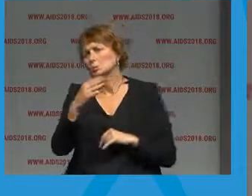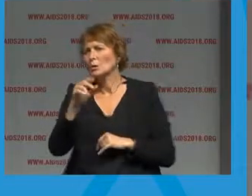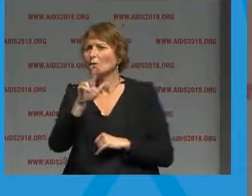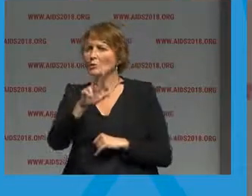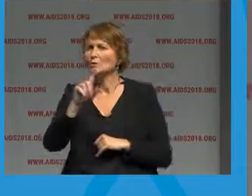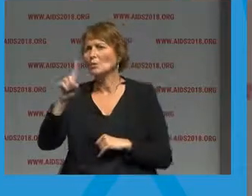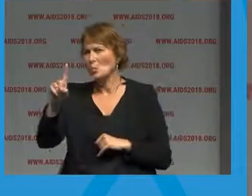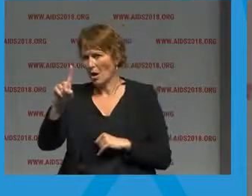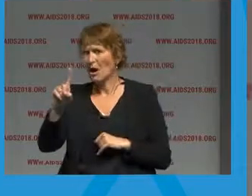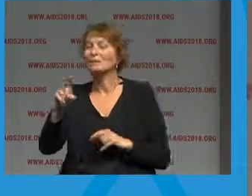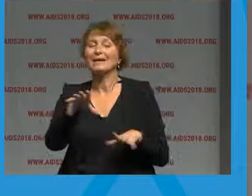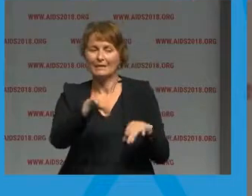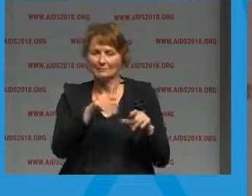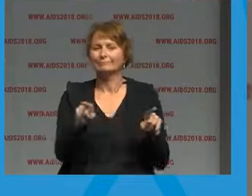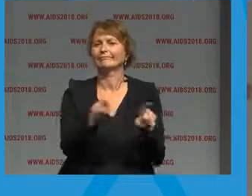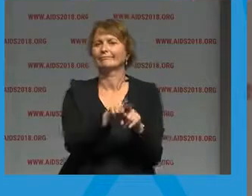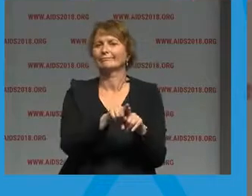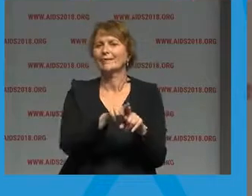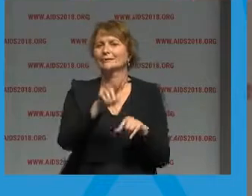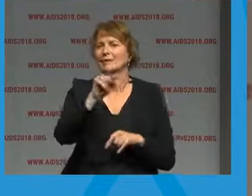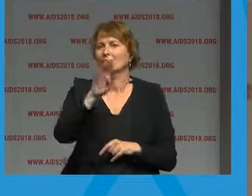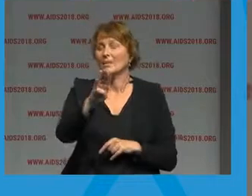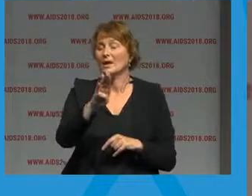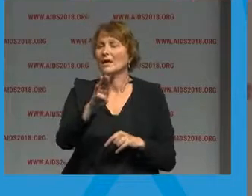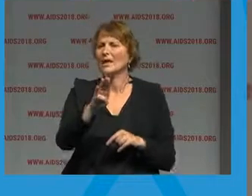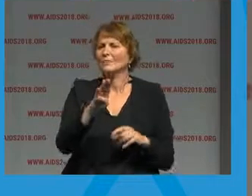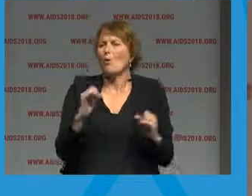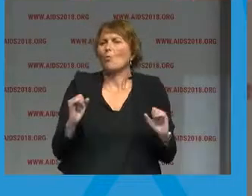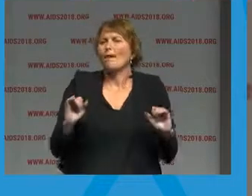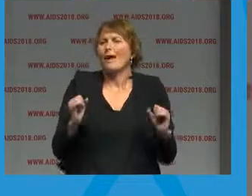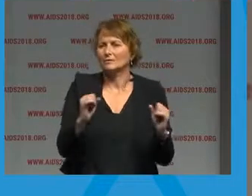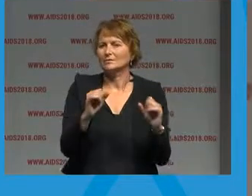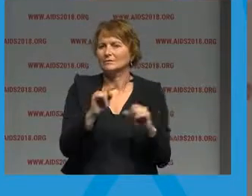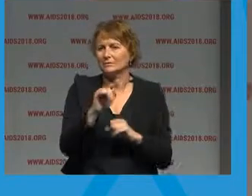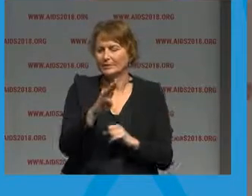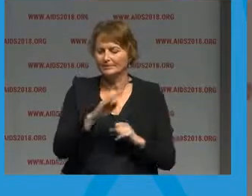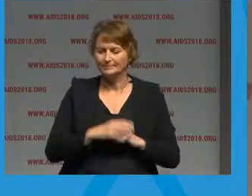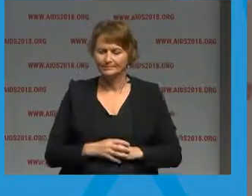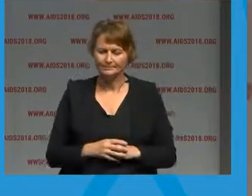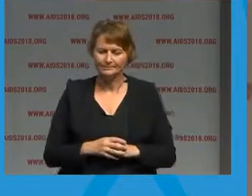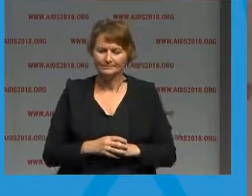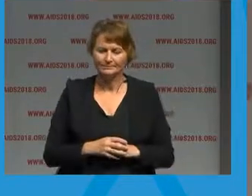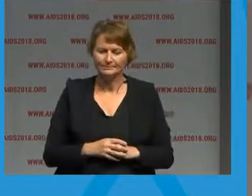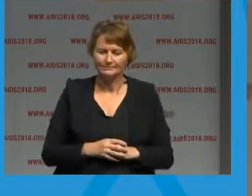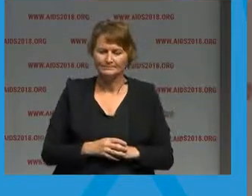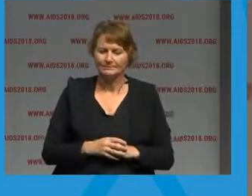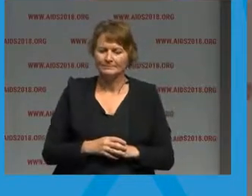Now, of the 1.7 million lives lost to TB in 2016,